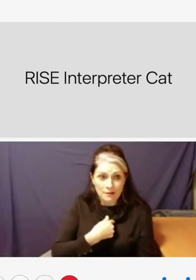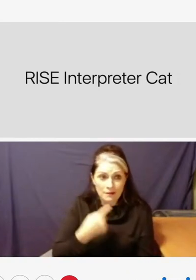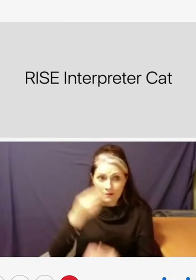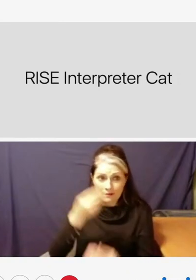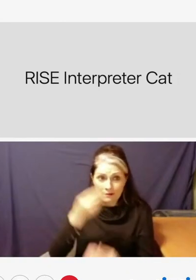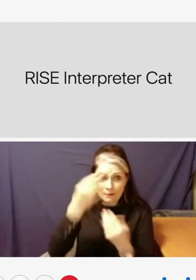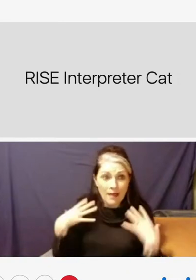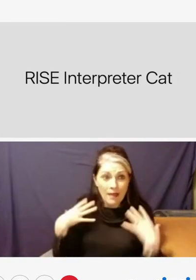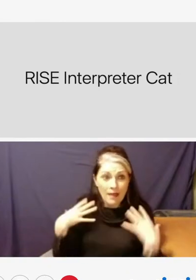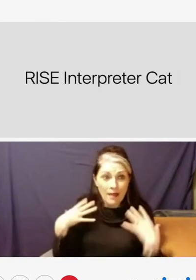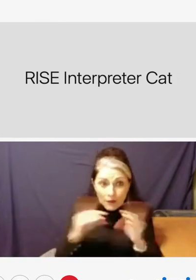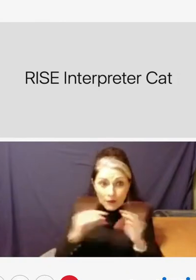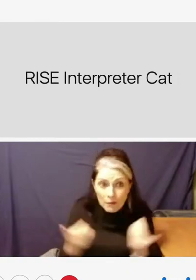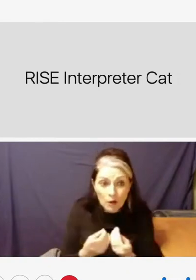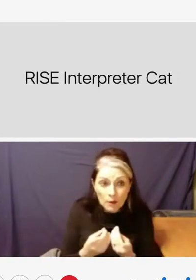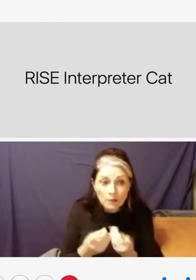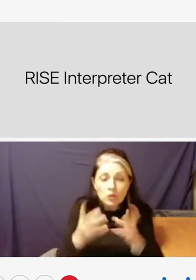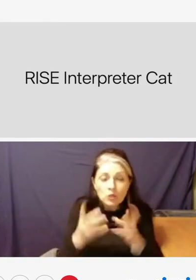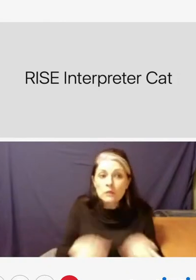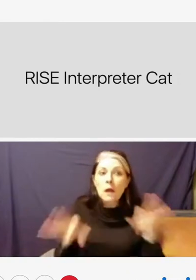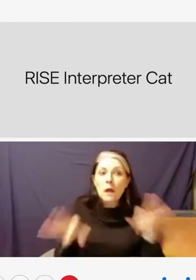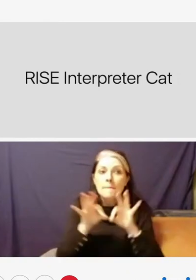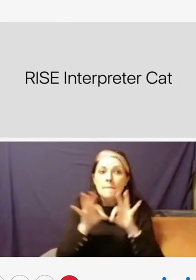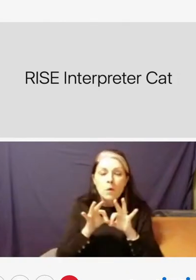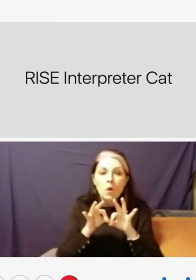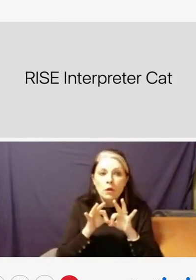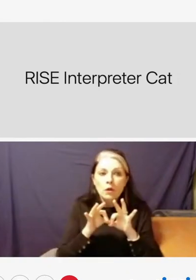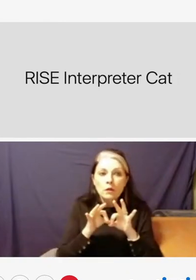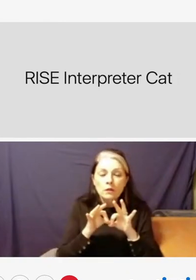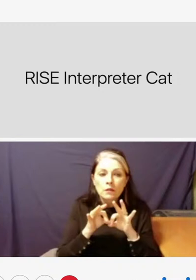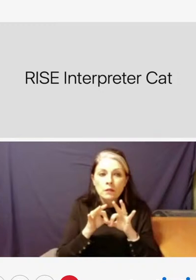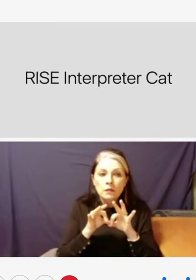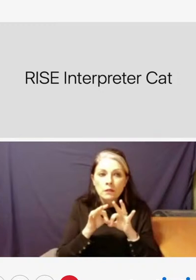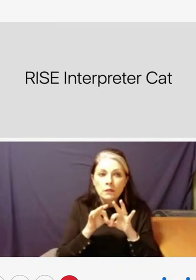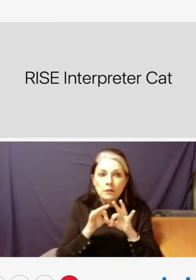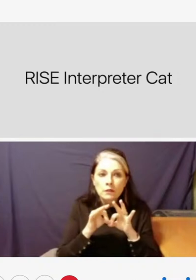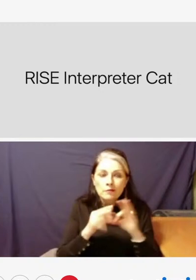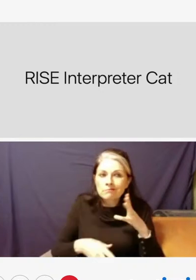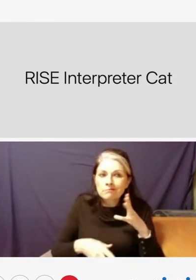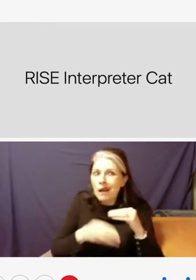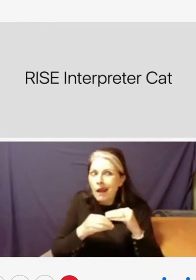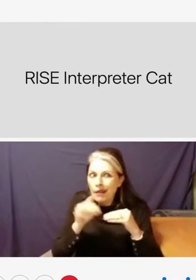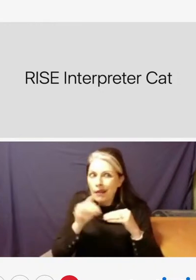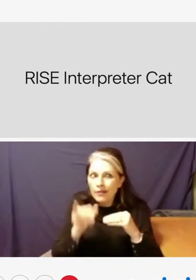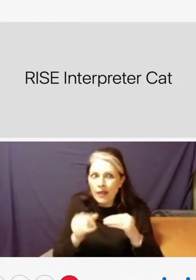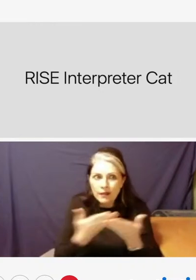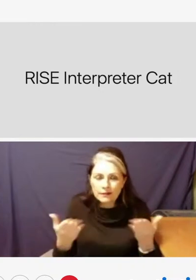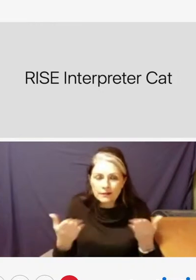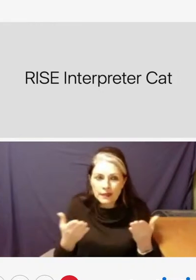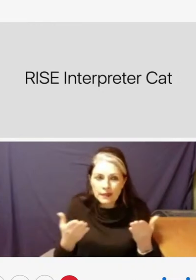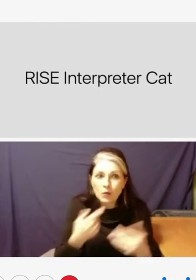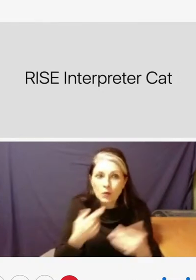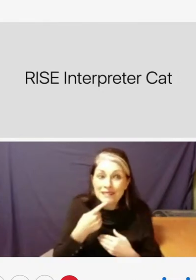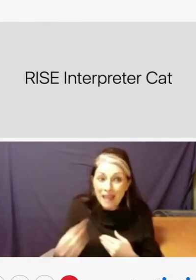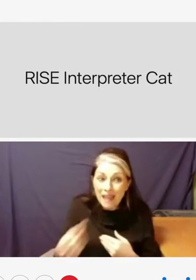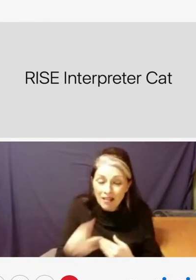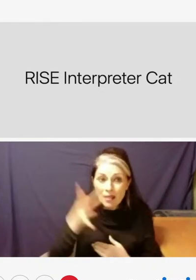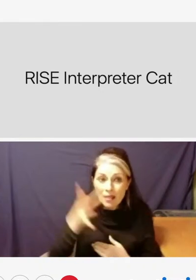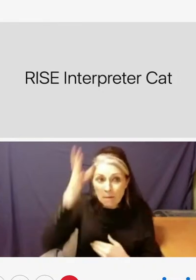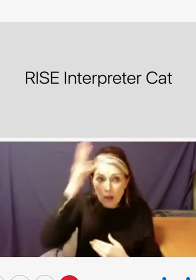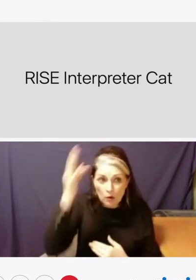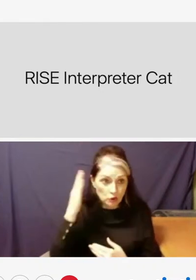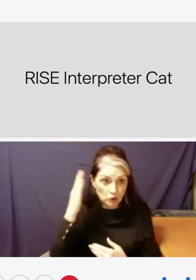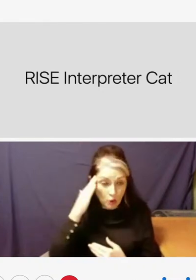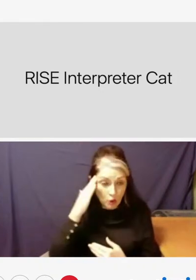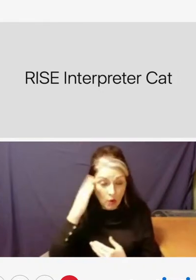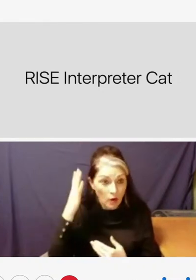think it's important that we you know preface all of these kind of things when we're hitting these par letting these parents know that there's